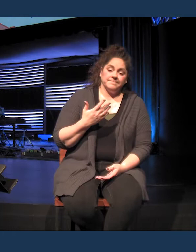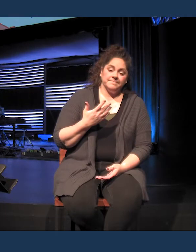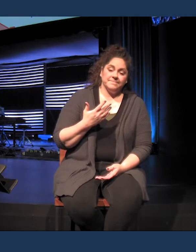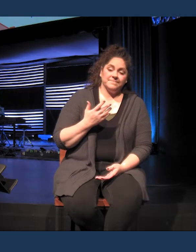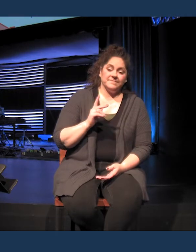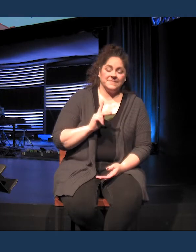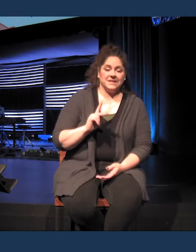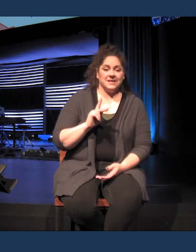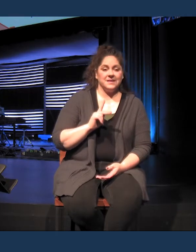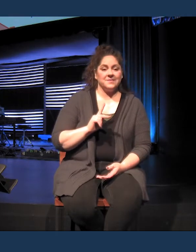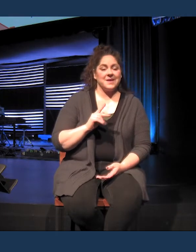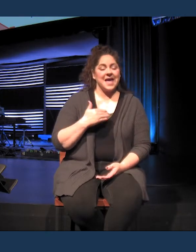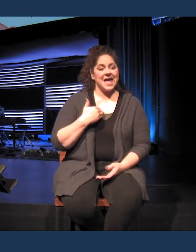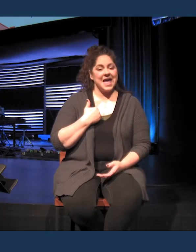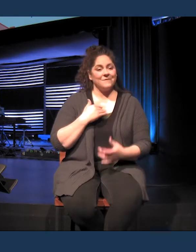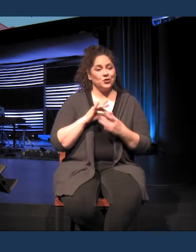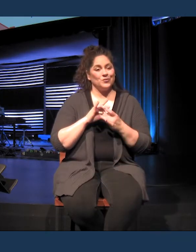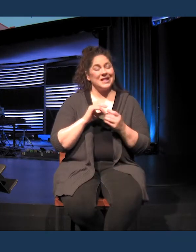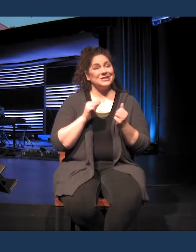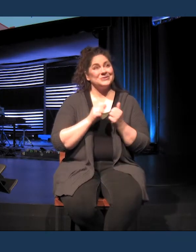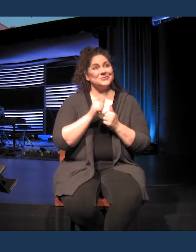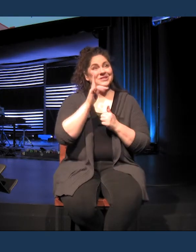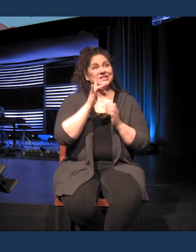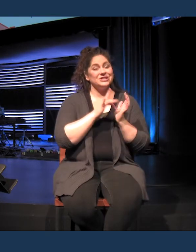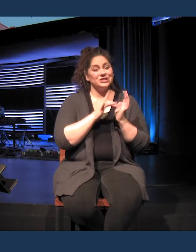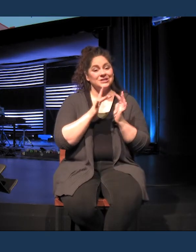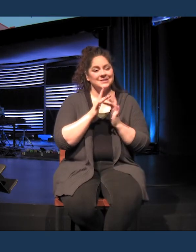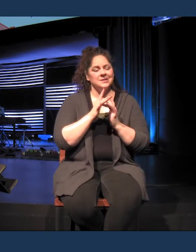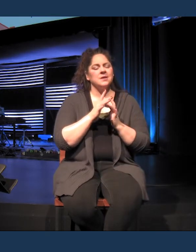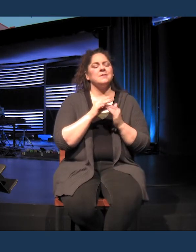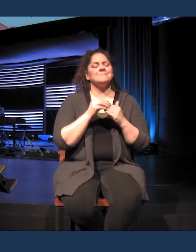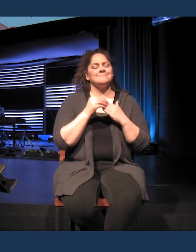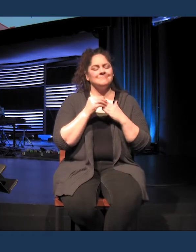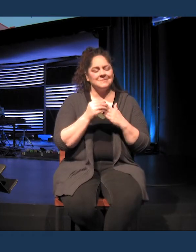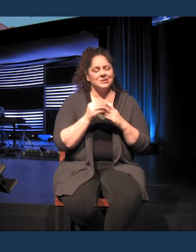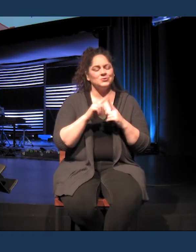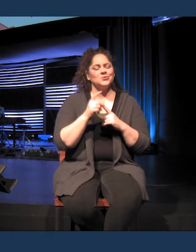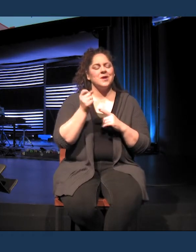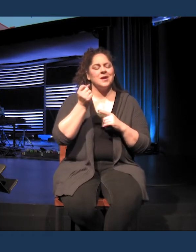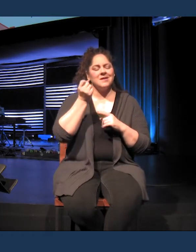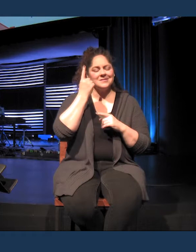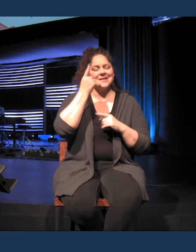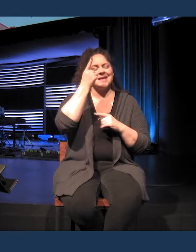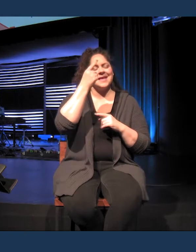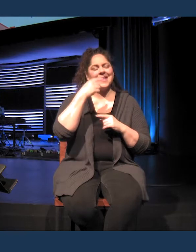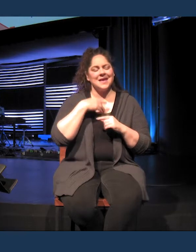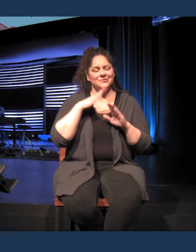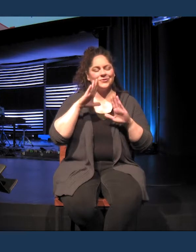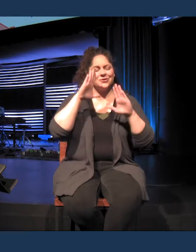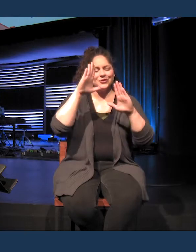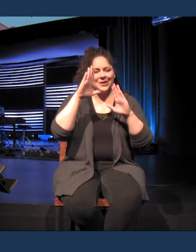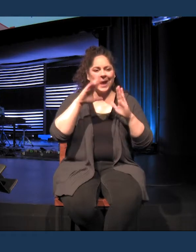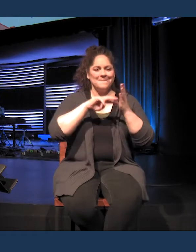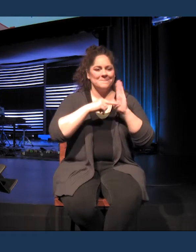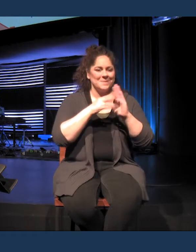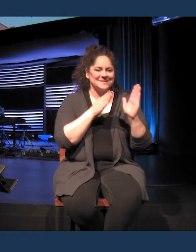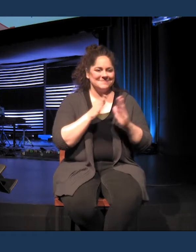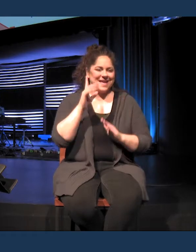where people have found a relationship with Jesus and that led them to understand that God has an incredible plan and purpose for their